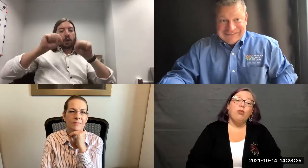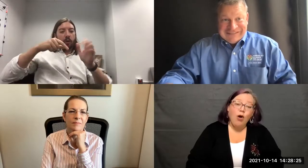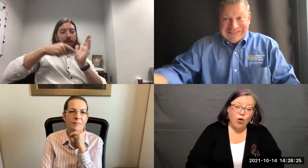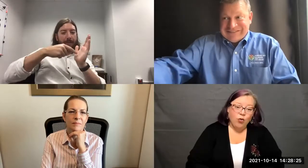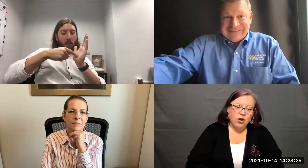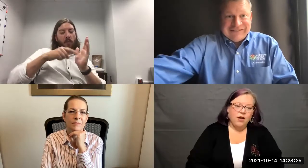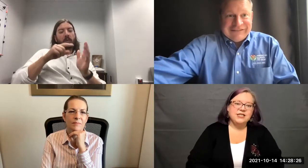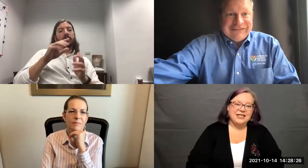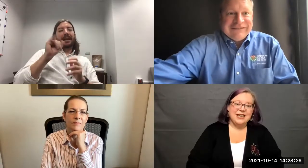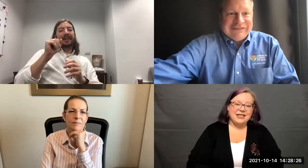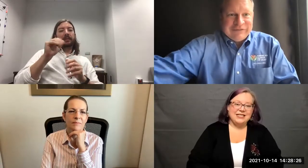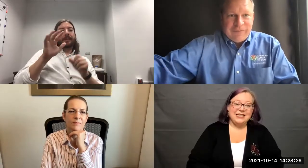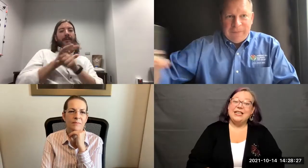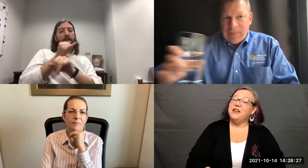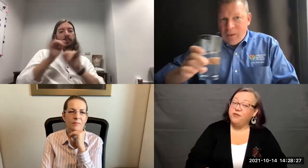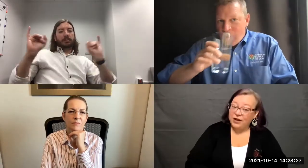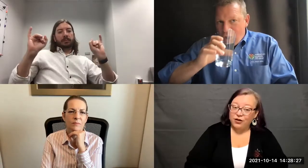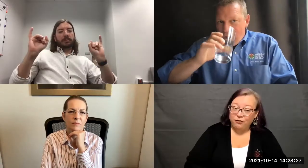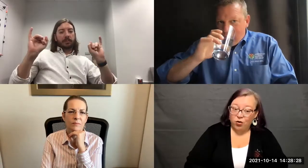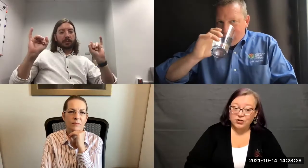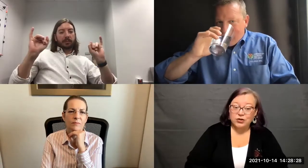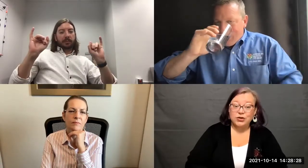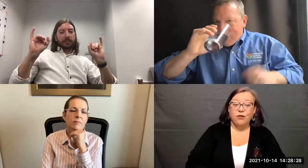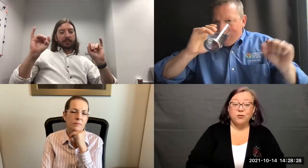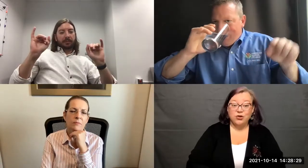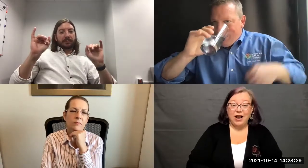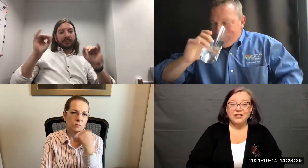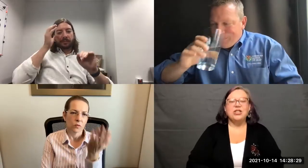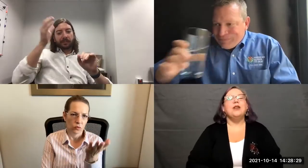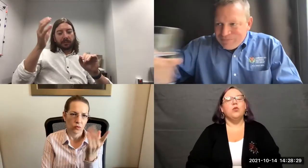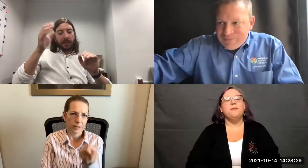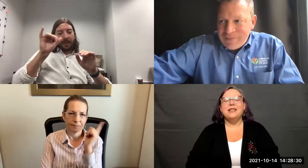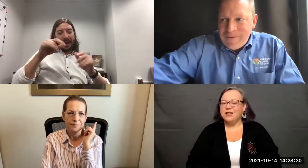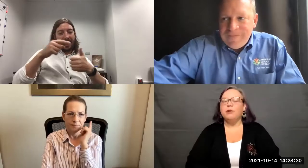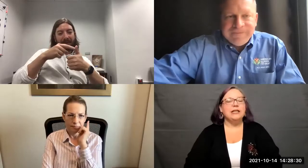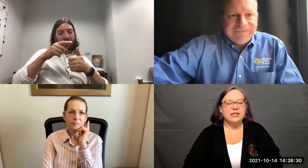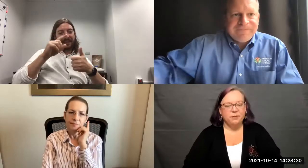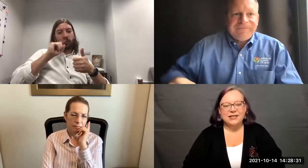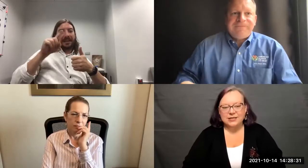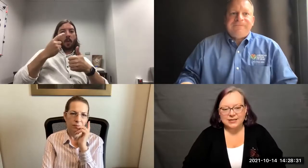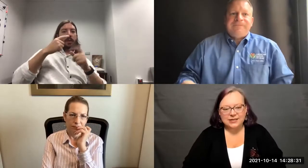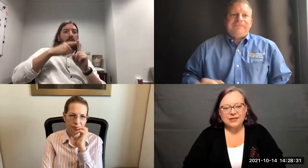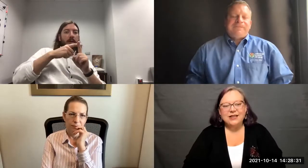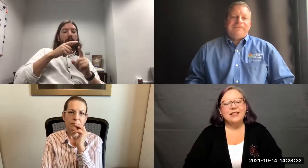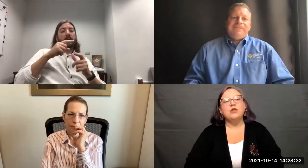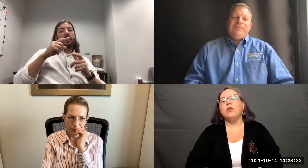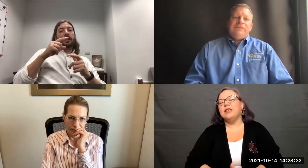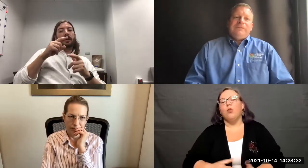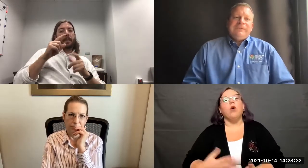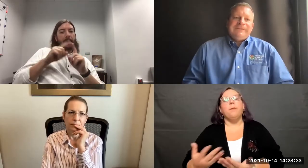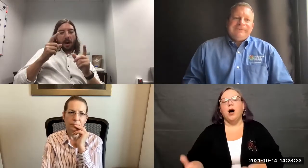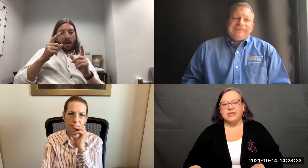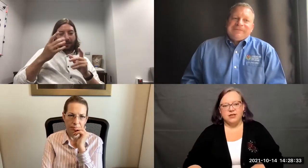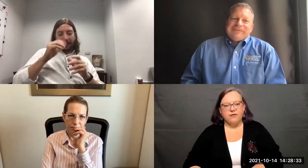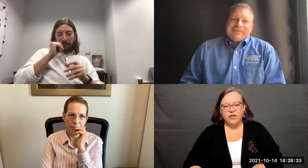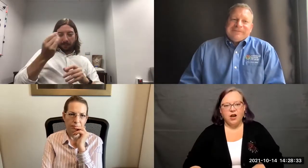the pro of CEASD, if they could afford to start from scratch, would be the complete independence. That's really the